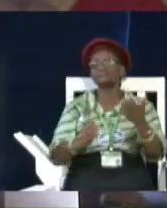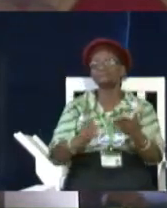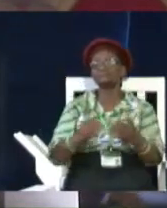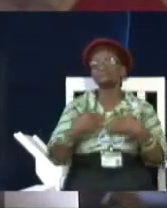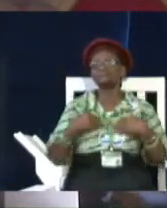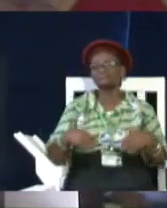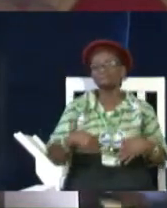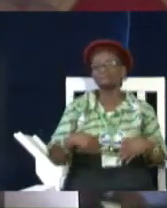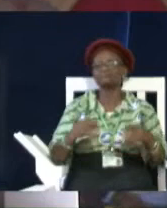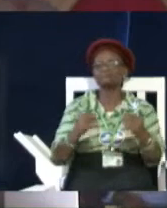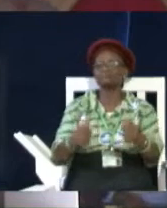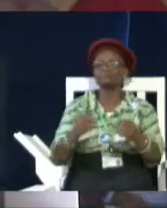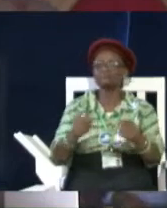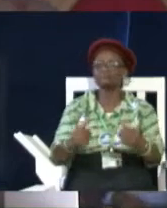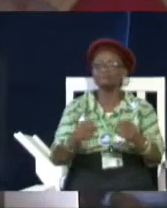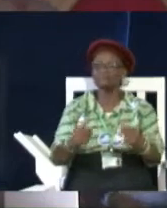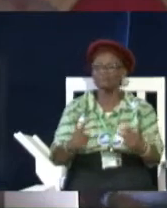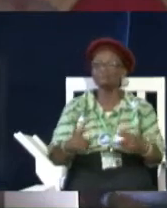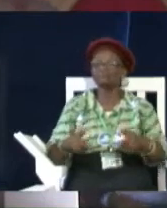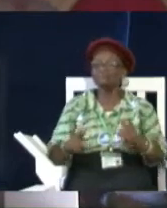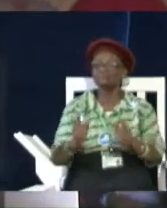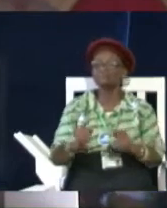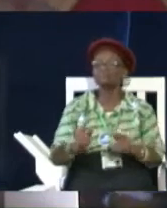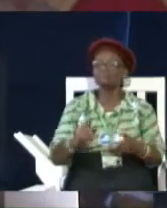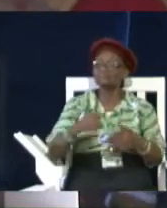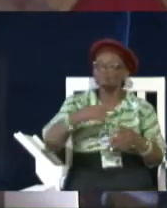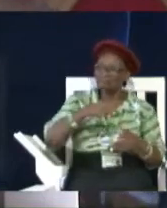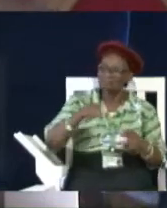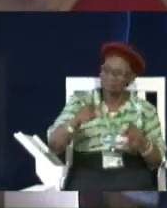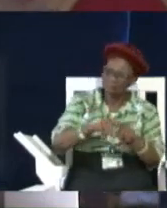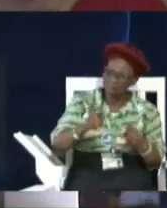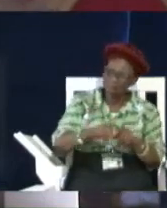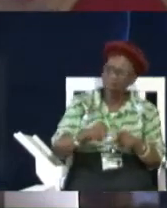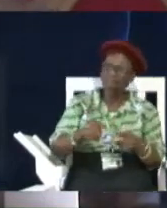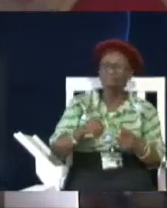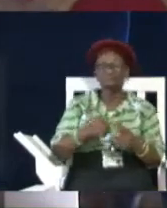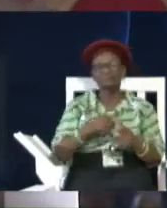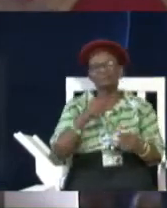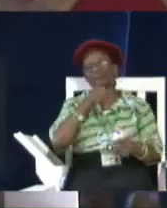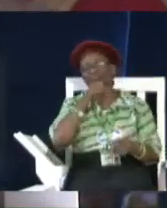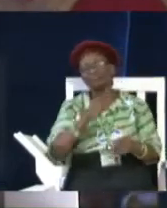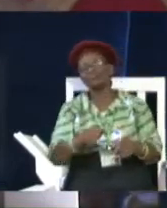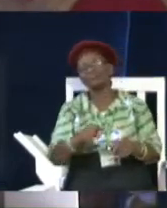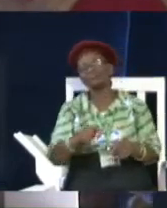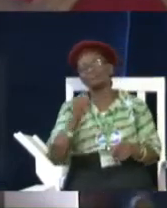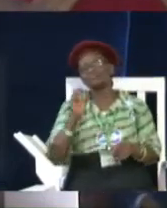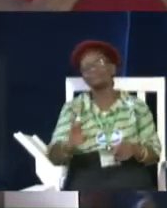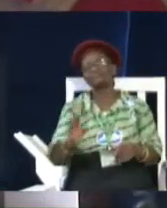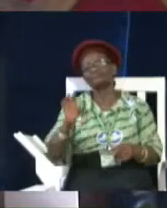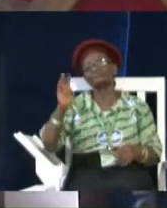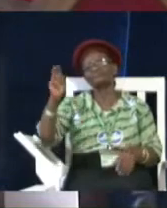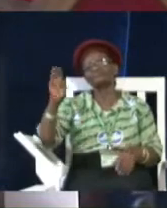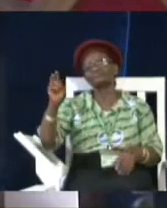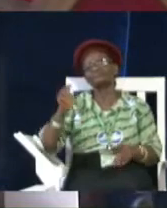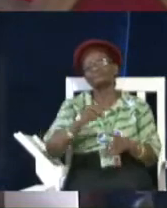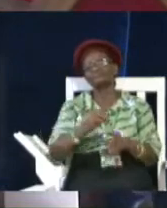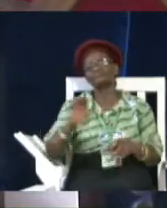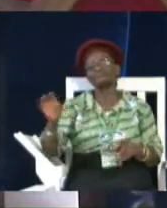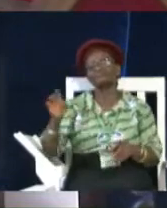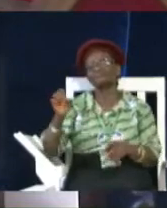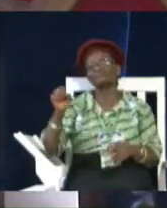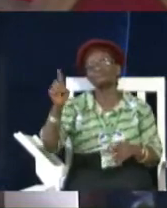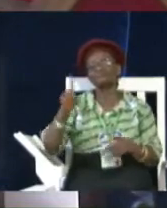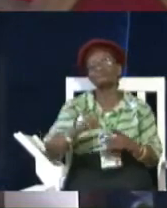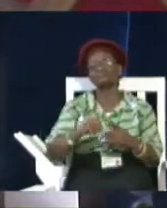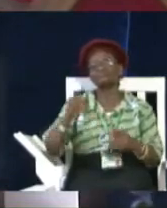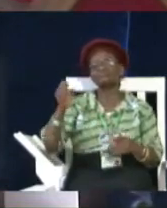Like in 1 Samuel chapter 16, verse 11 to 13, 1 Samuel 16 from verse 11 to